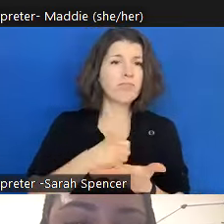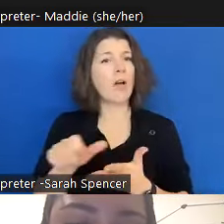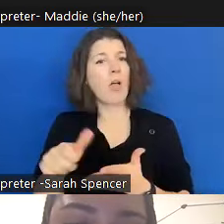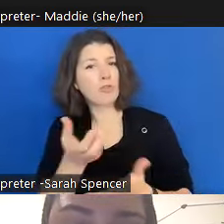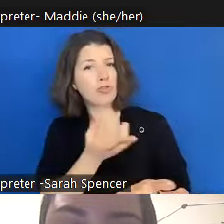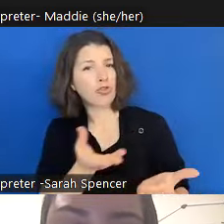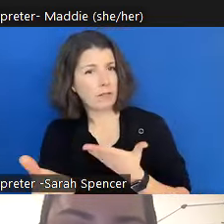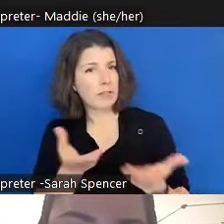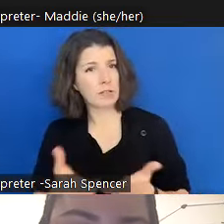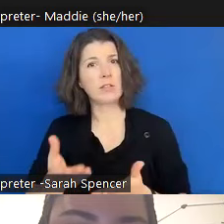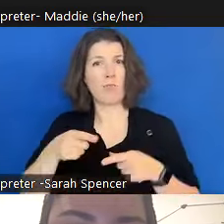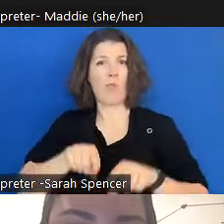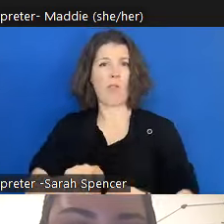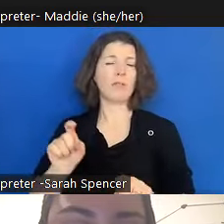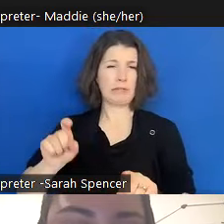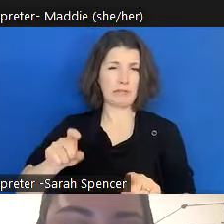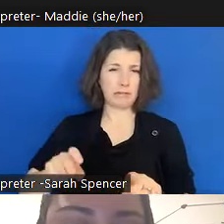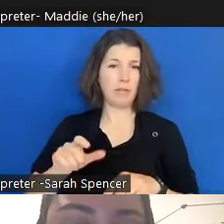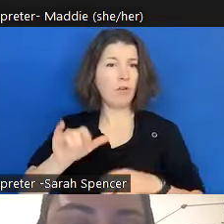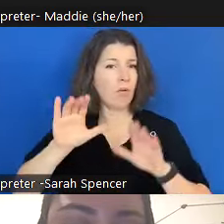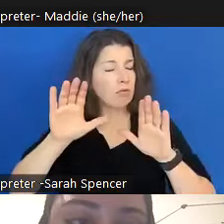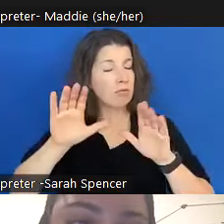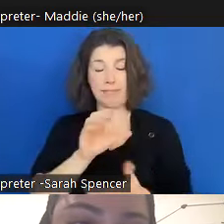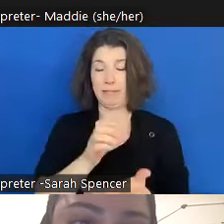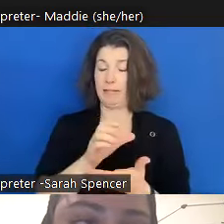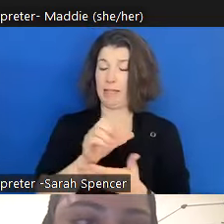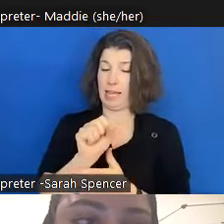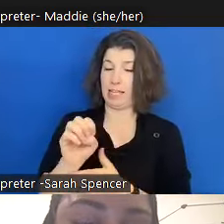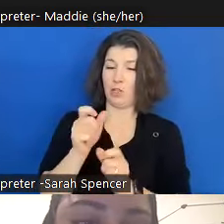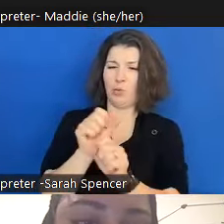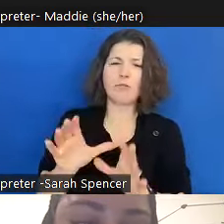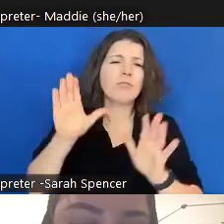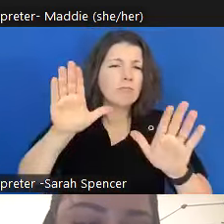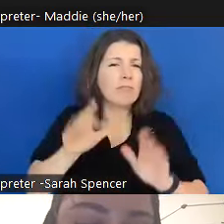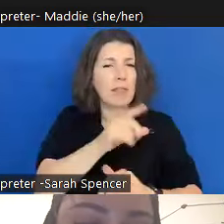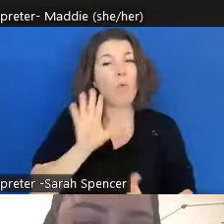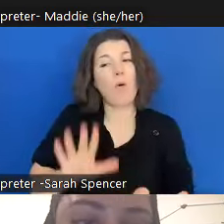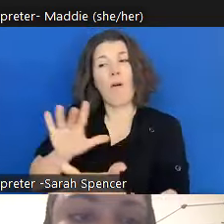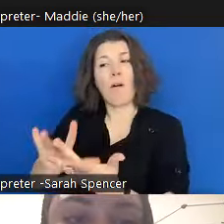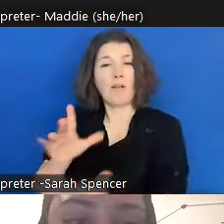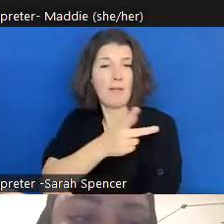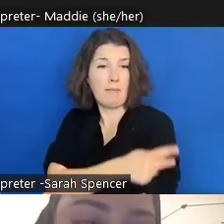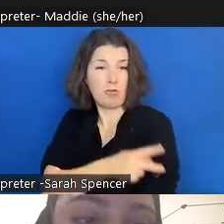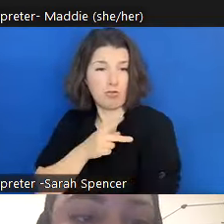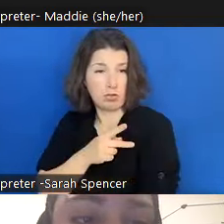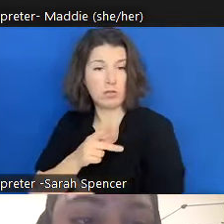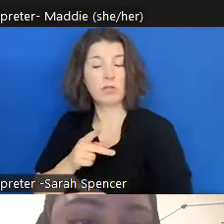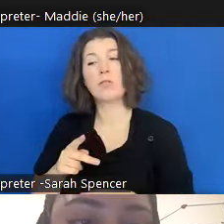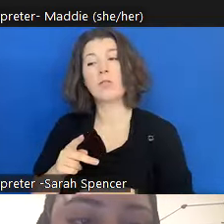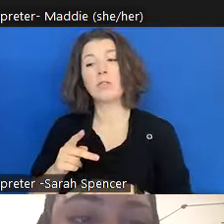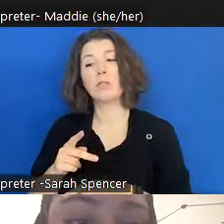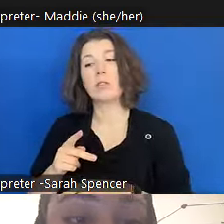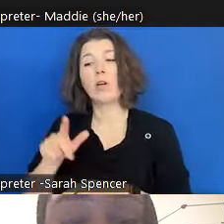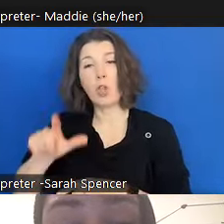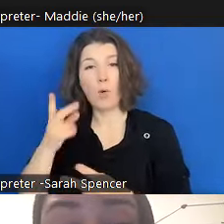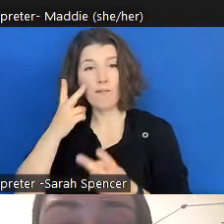These caseworkers are wonderful because they will contact the patient's low vision provider, and